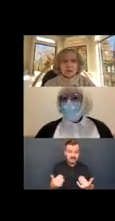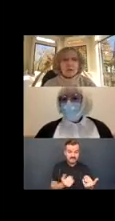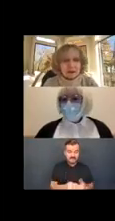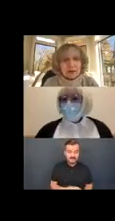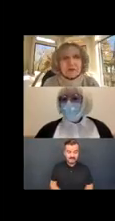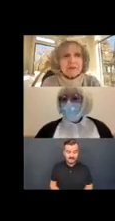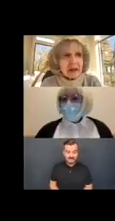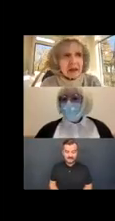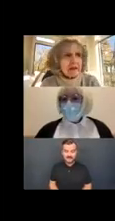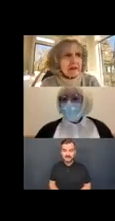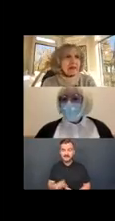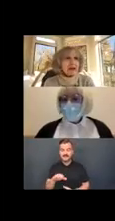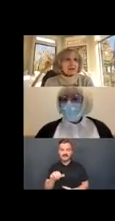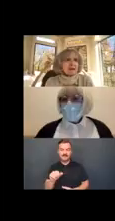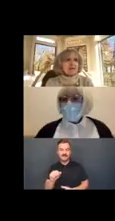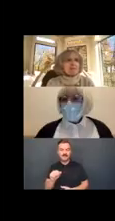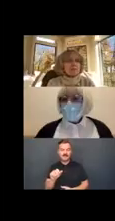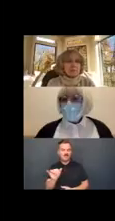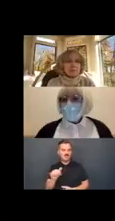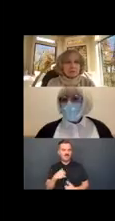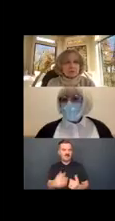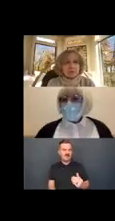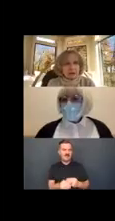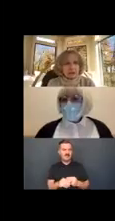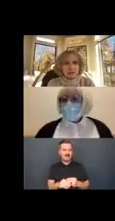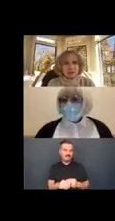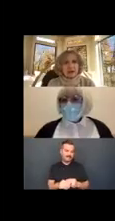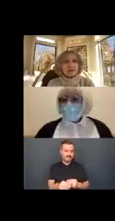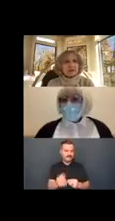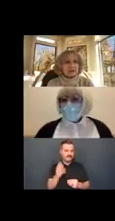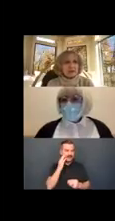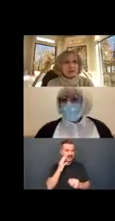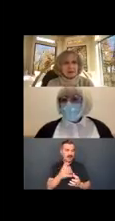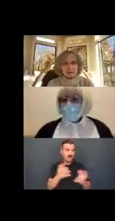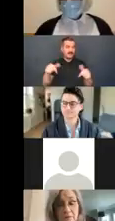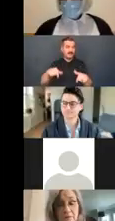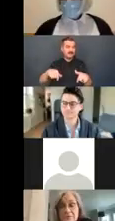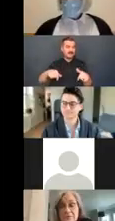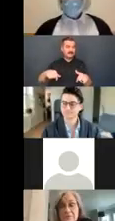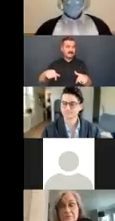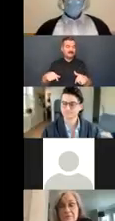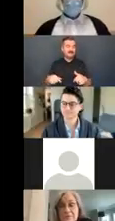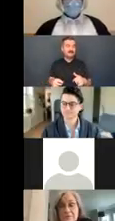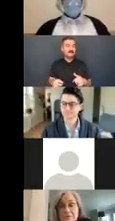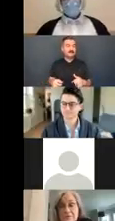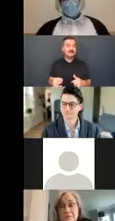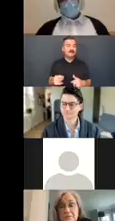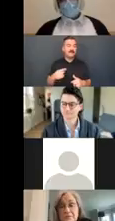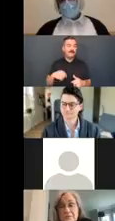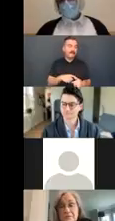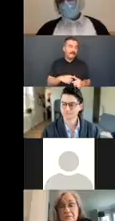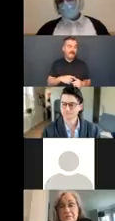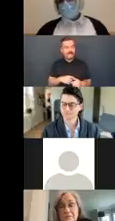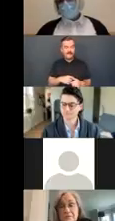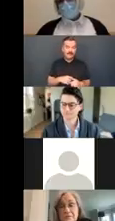We might also say, that, um, of course, much of what we have to, uh, much of what the essential